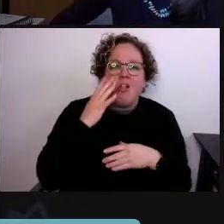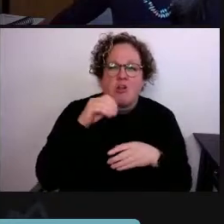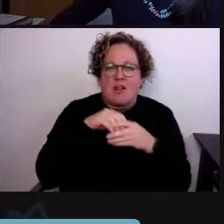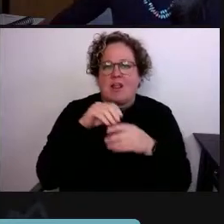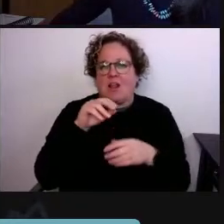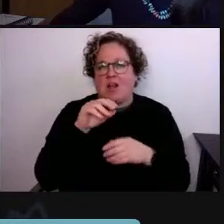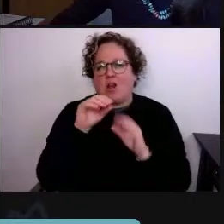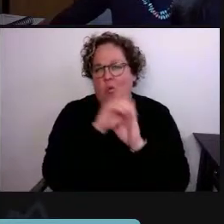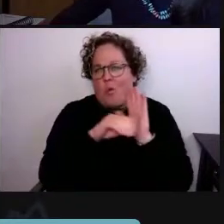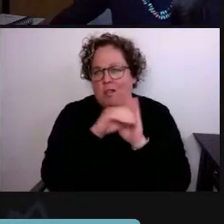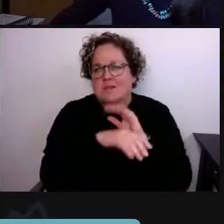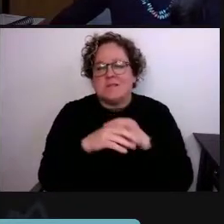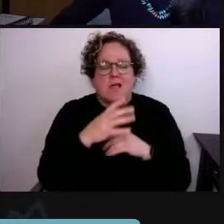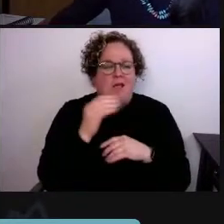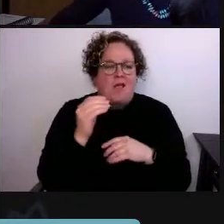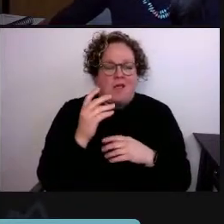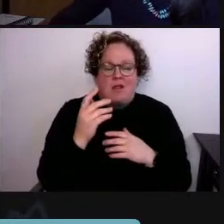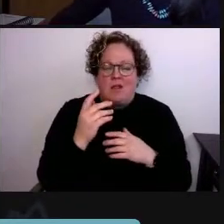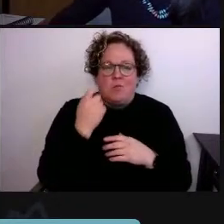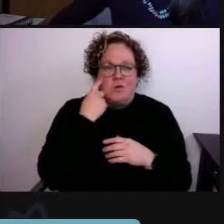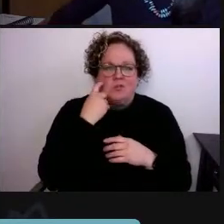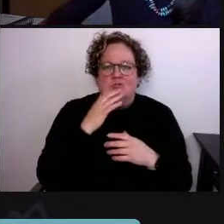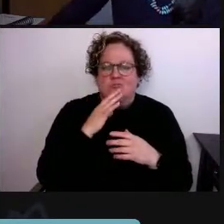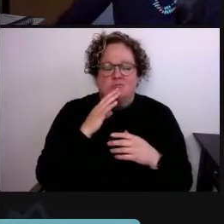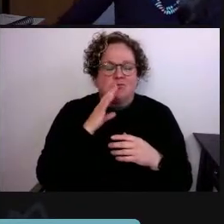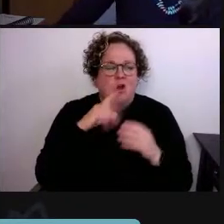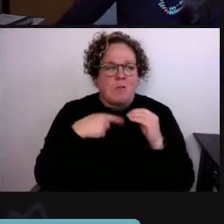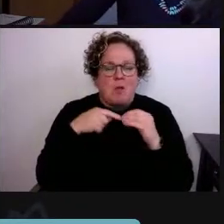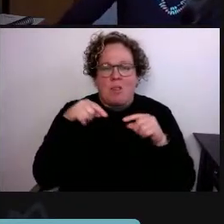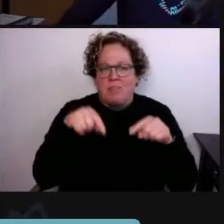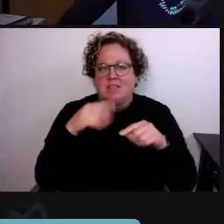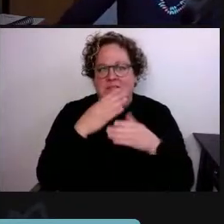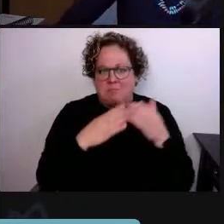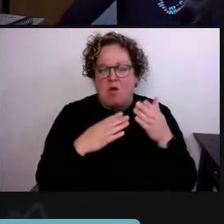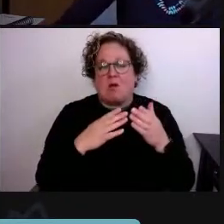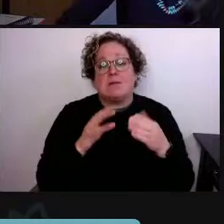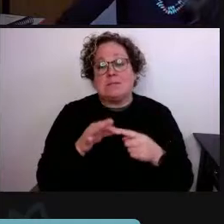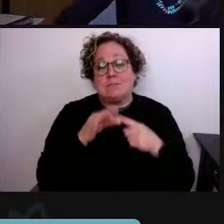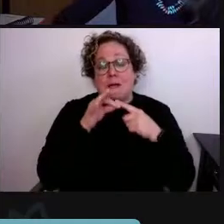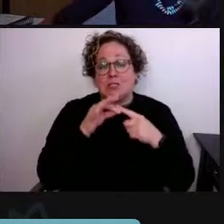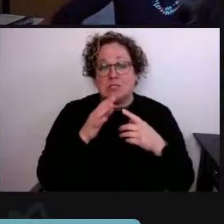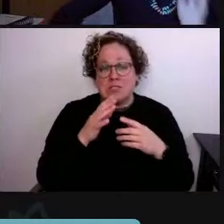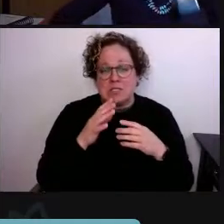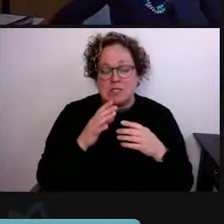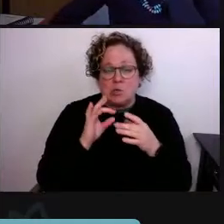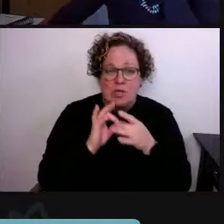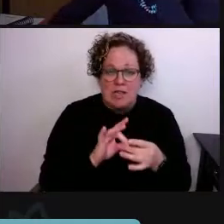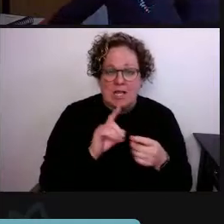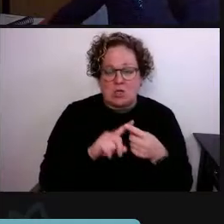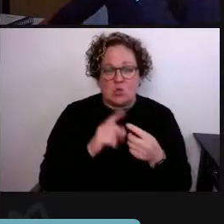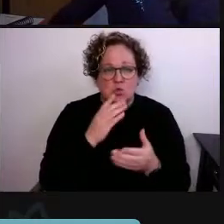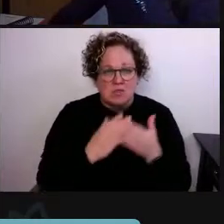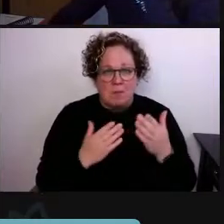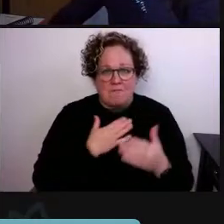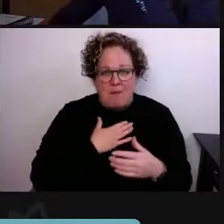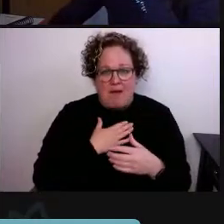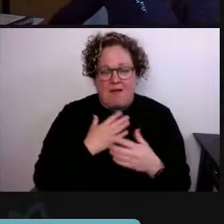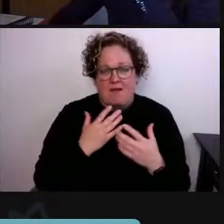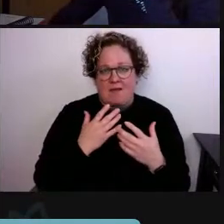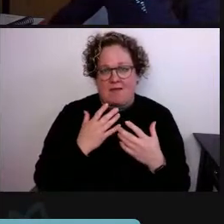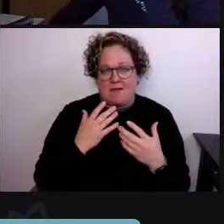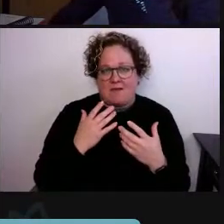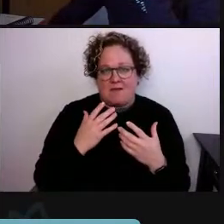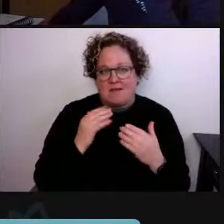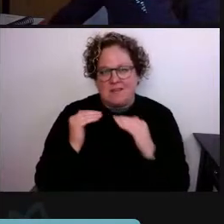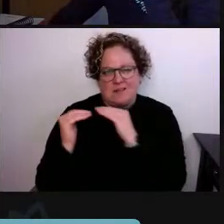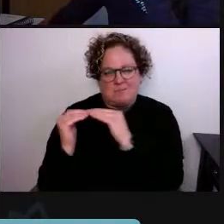talking about this particular piece, especially around some of my colleagues who do